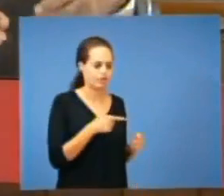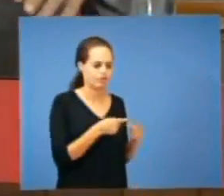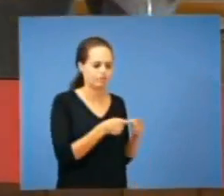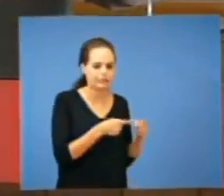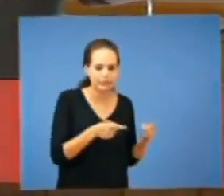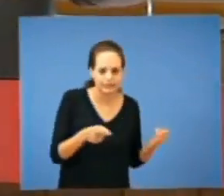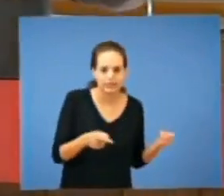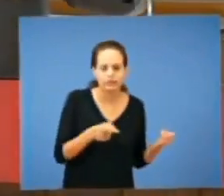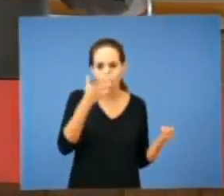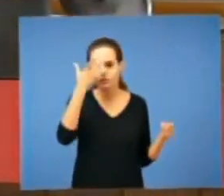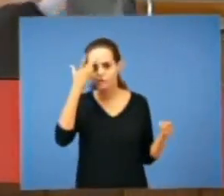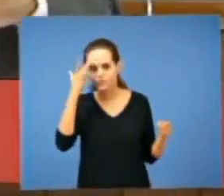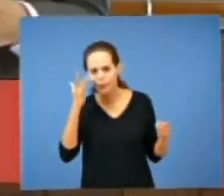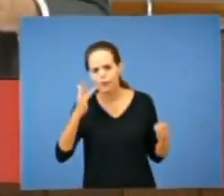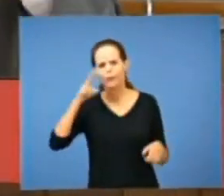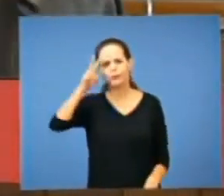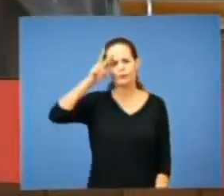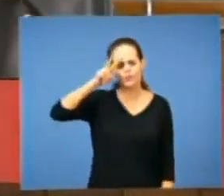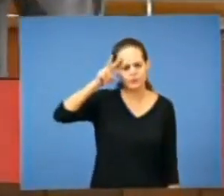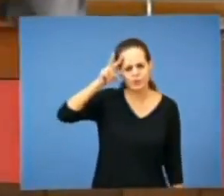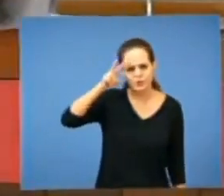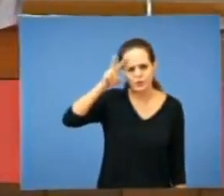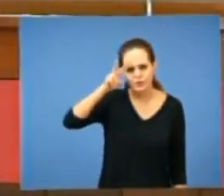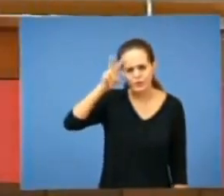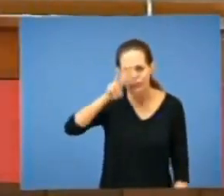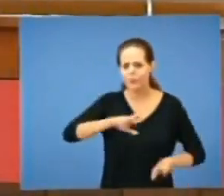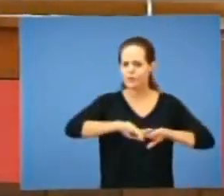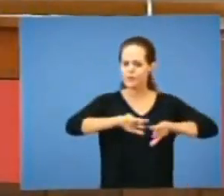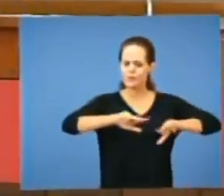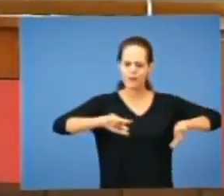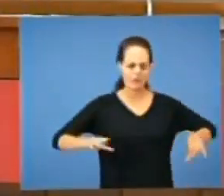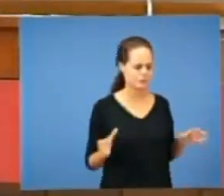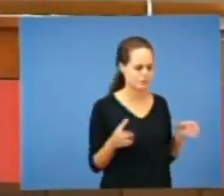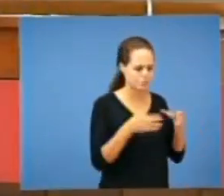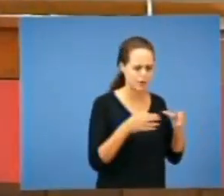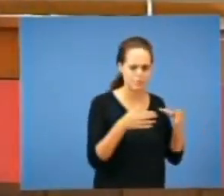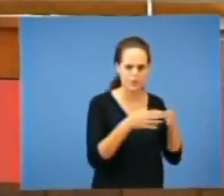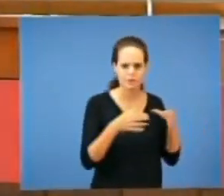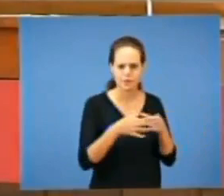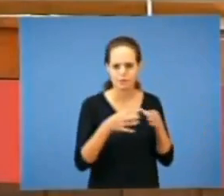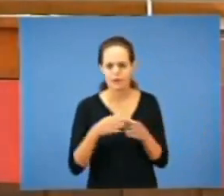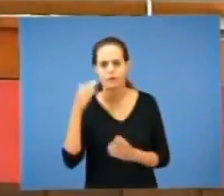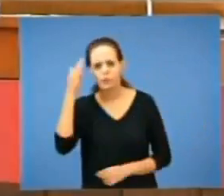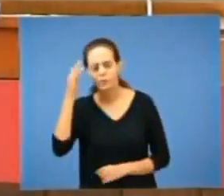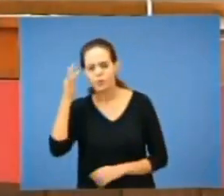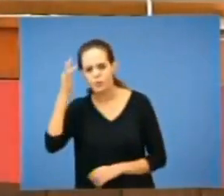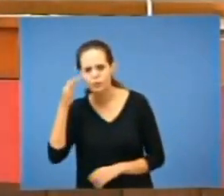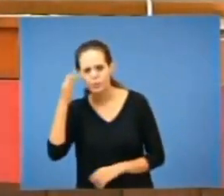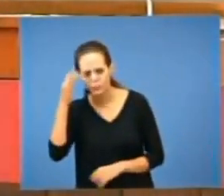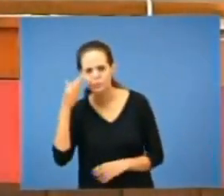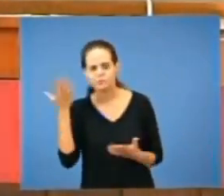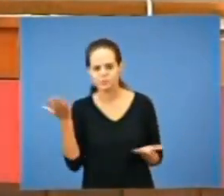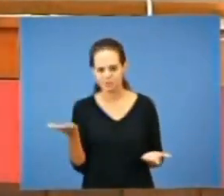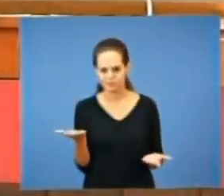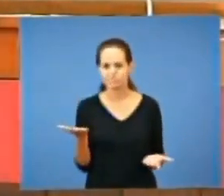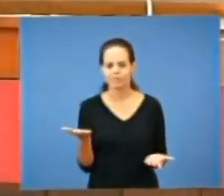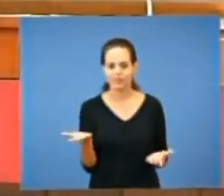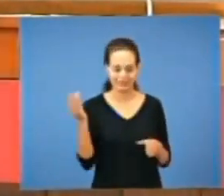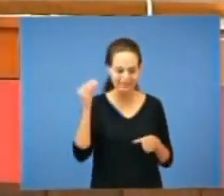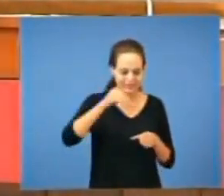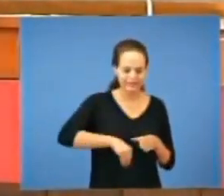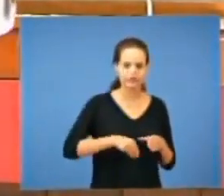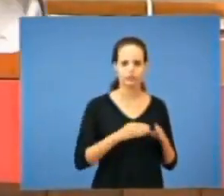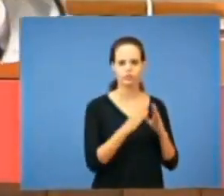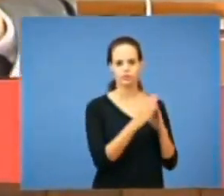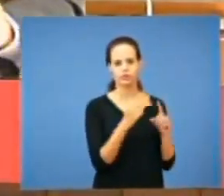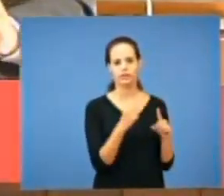Hellenistic, where there were the Epicureans, the Stoics, and many philosophical groups that introduced also